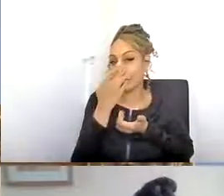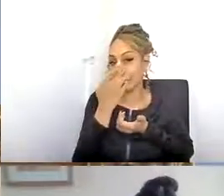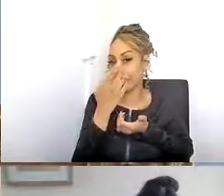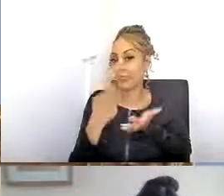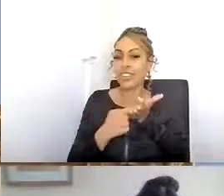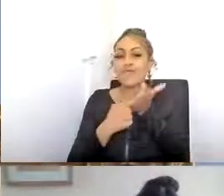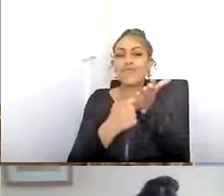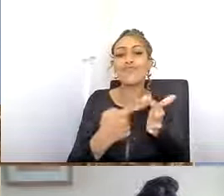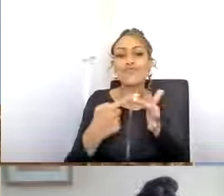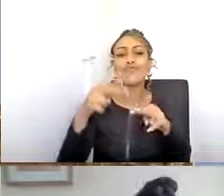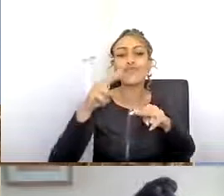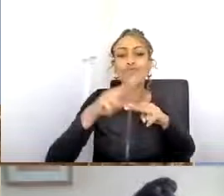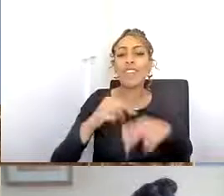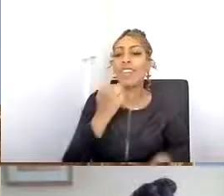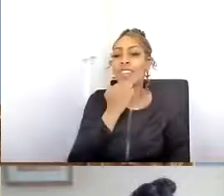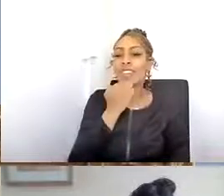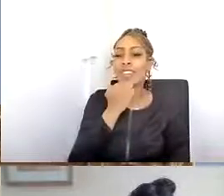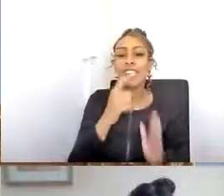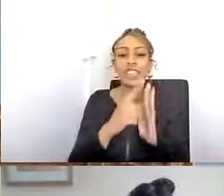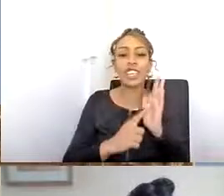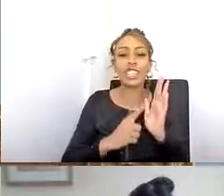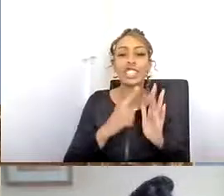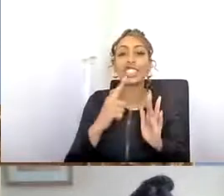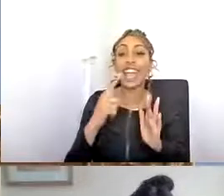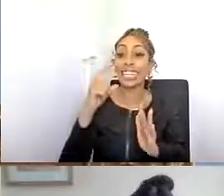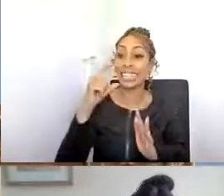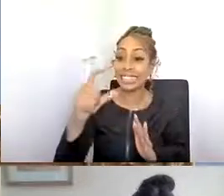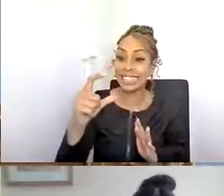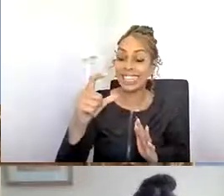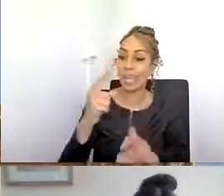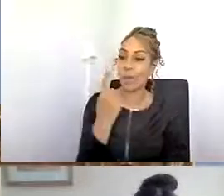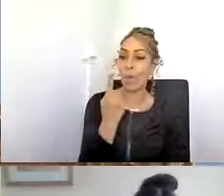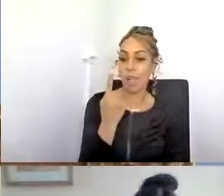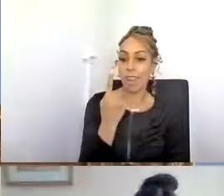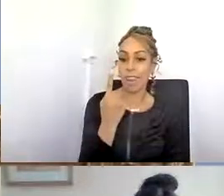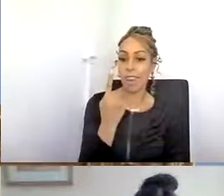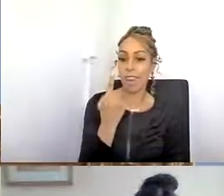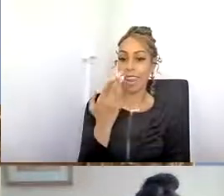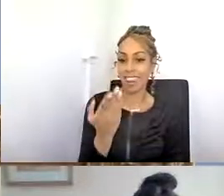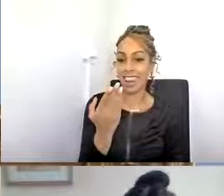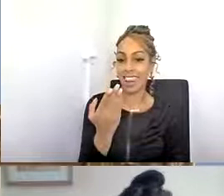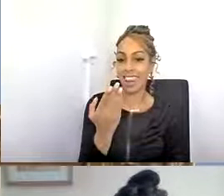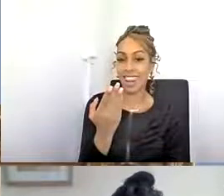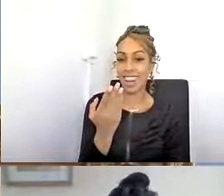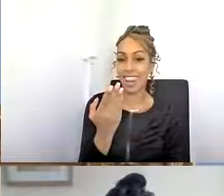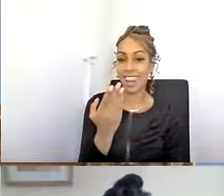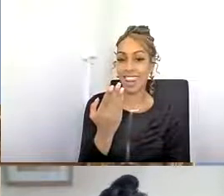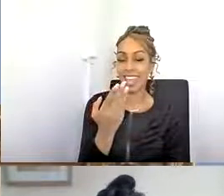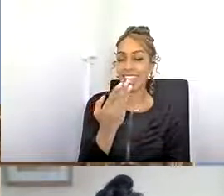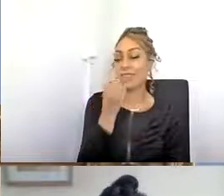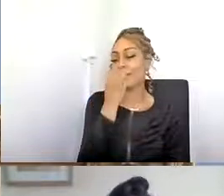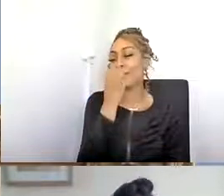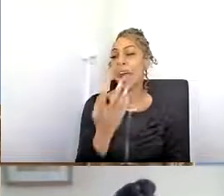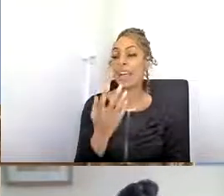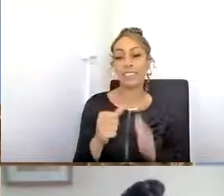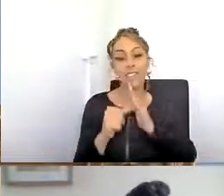reference numbers. It's JC1, Gerward Collection 1, but really the fact that it's JC1 and it's such a wonderfully